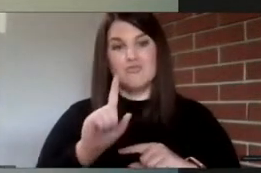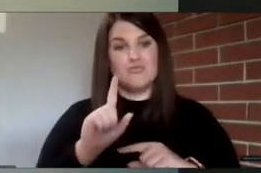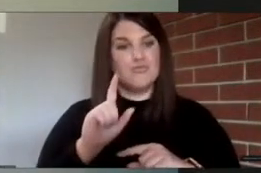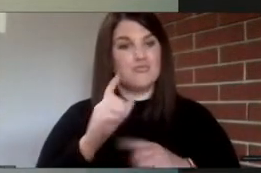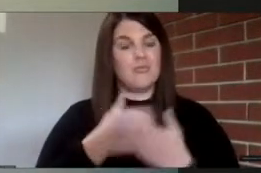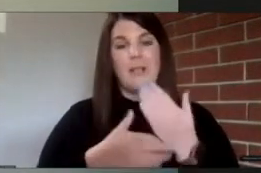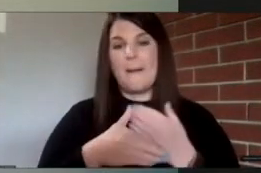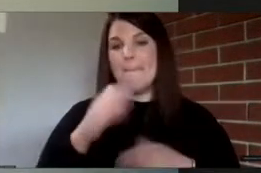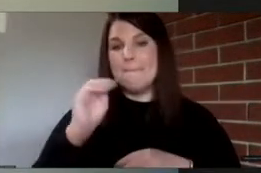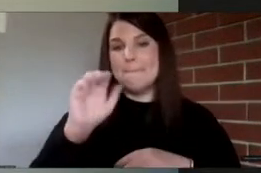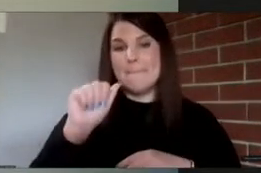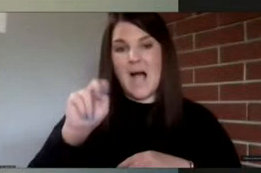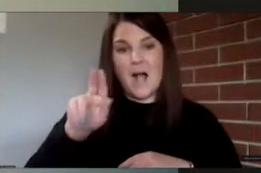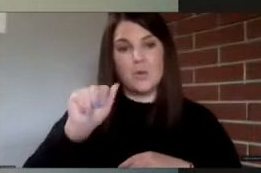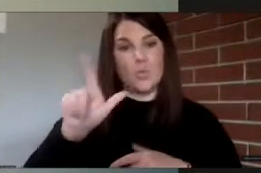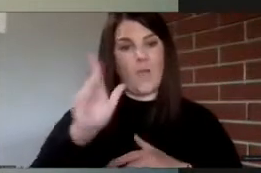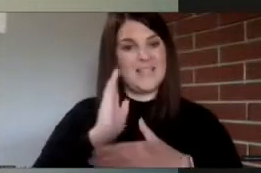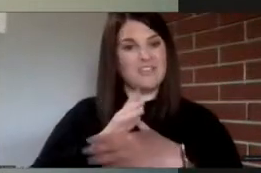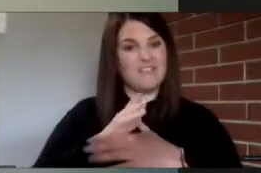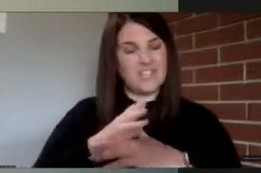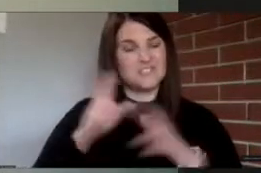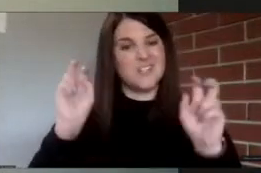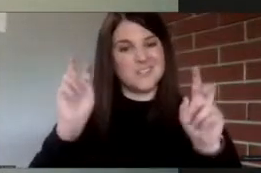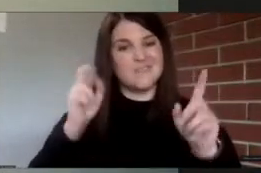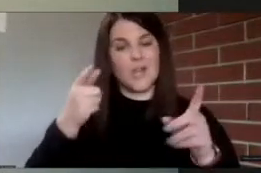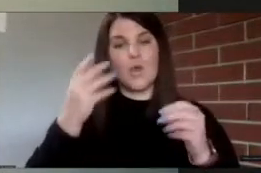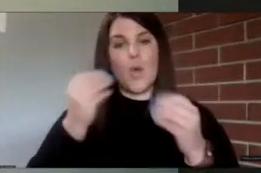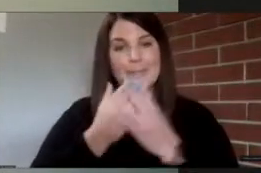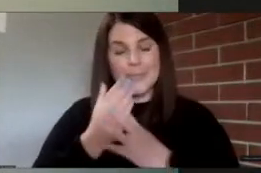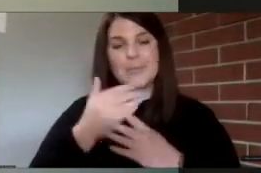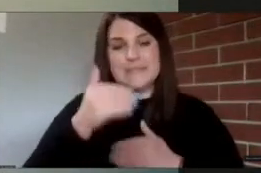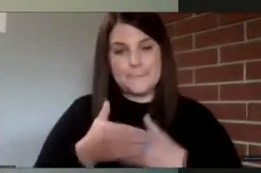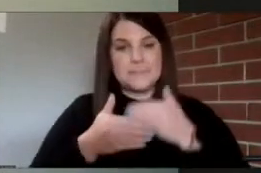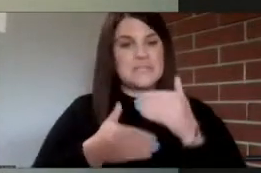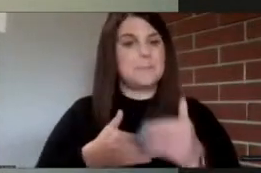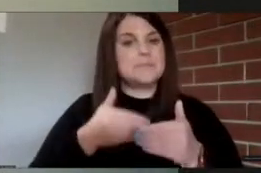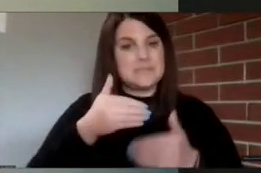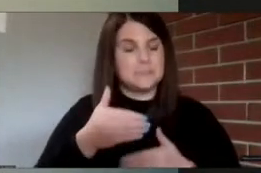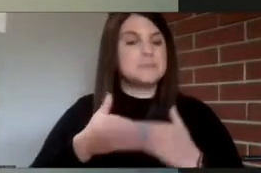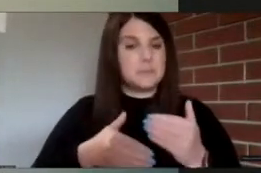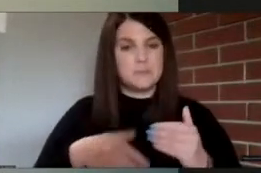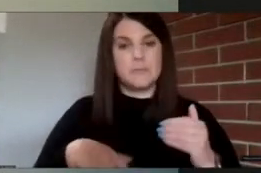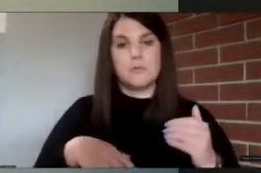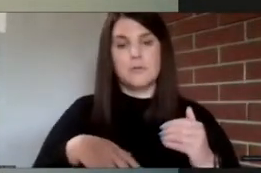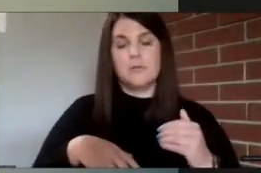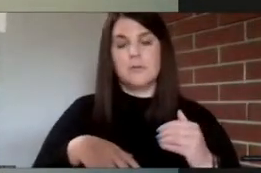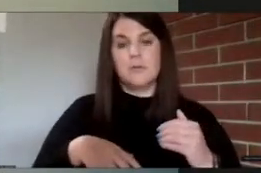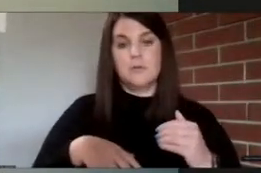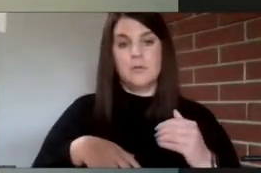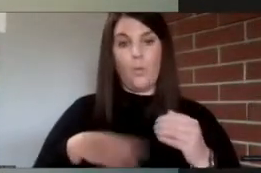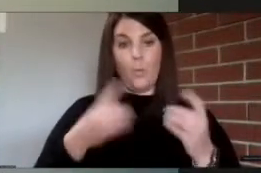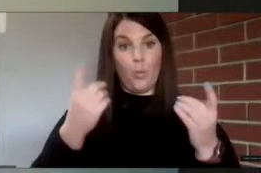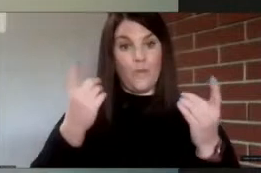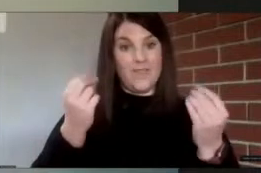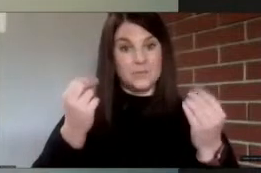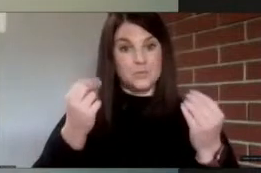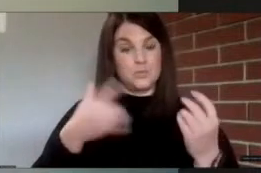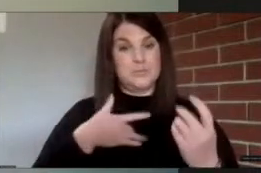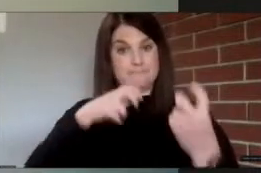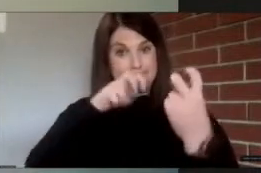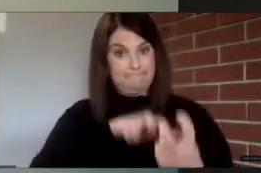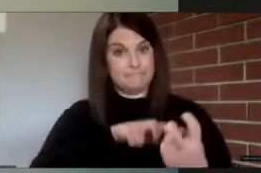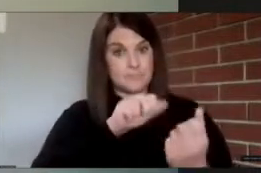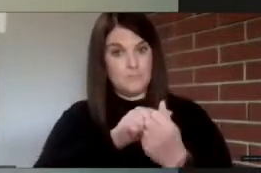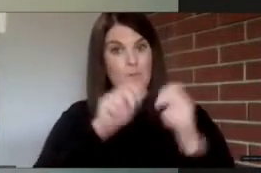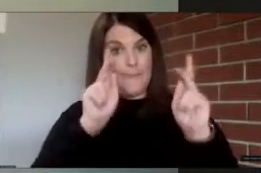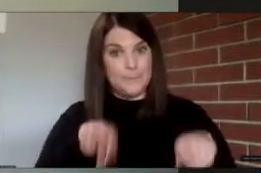intervention. Basically, it kind of goes through step-by-step modules. And what they do is basically they sit down with the individual